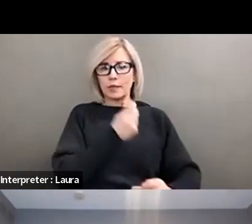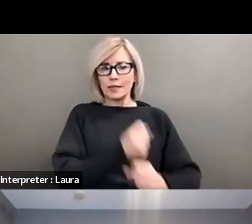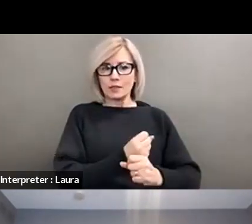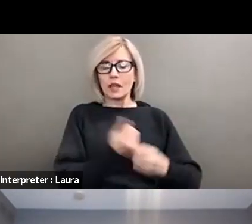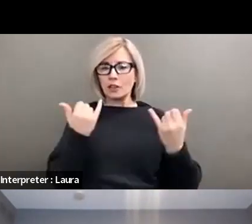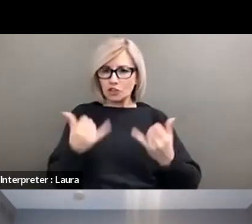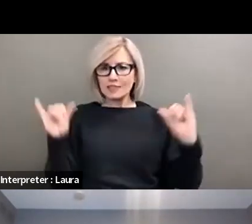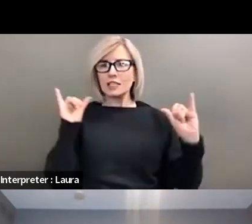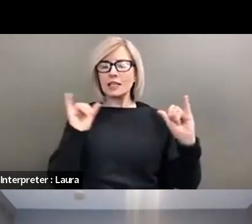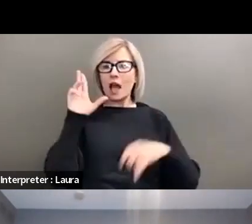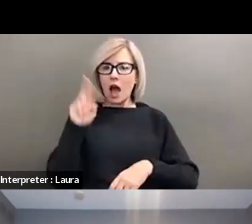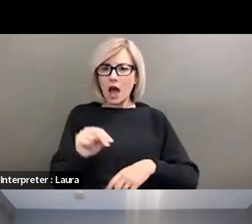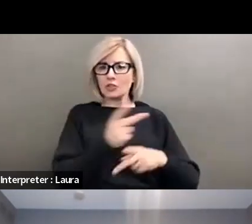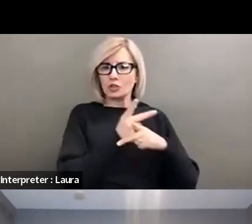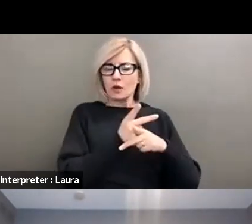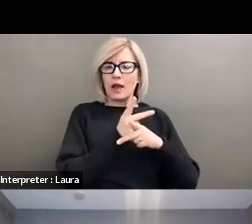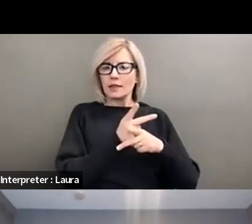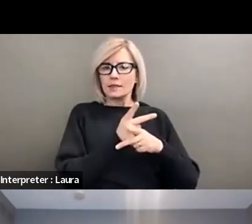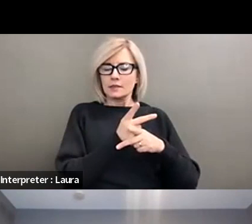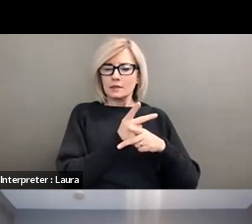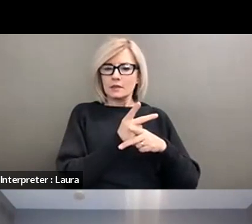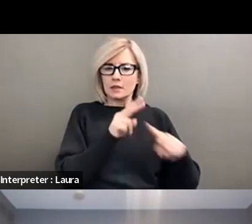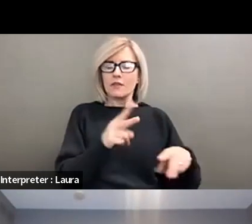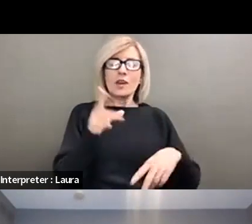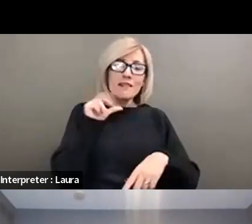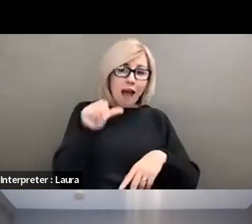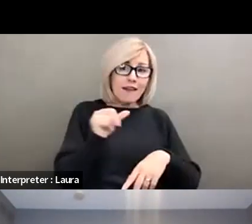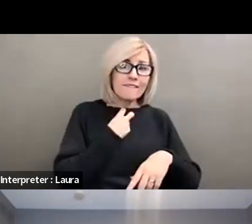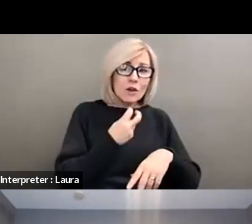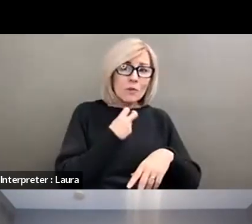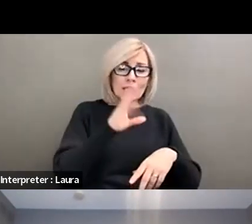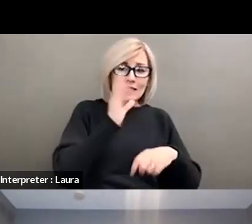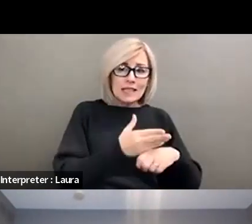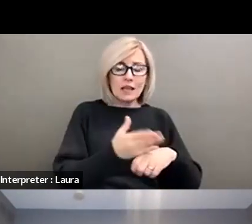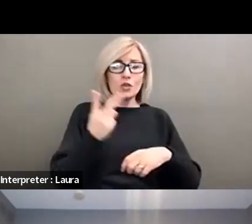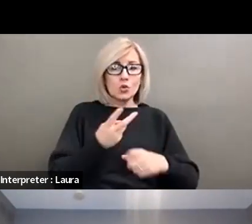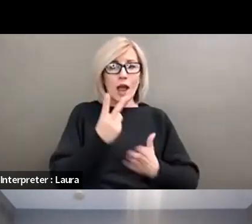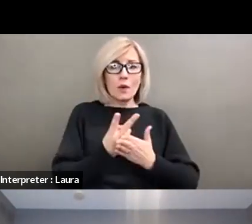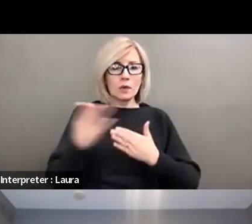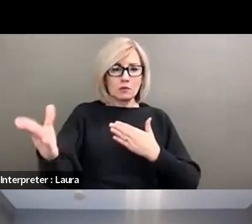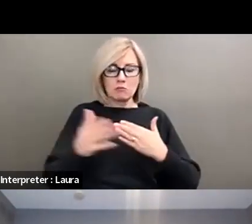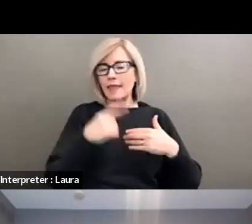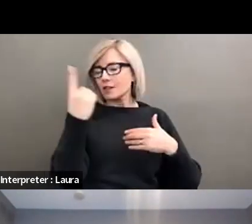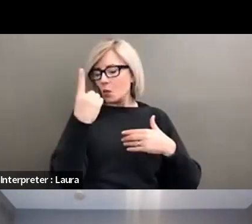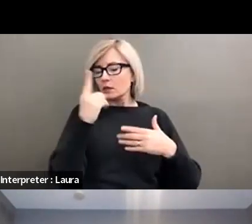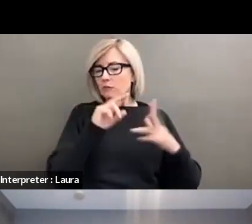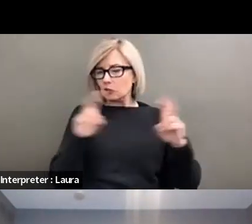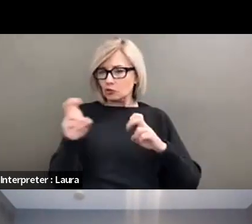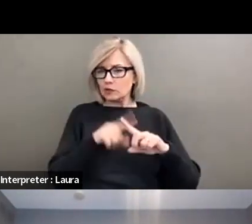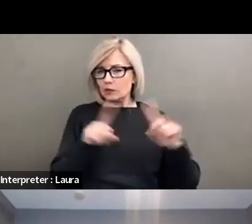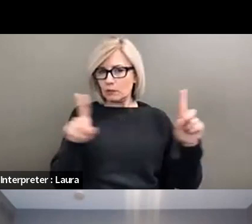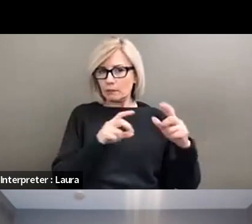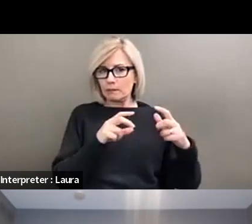still gets unsupervised visitation of my nonverbal son 2 hours away. Okay. That's one issue. That's probably for a different place.